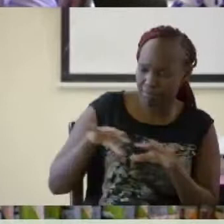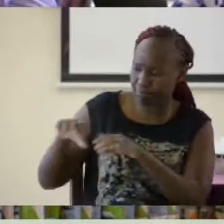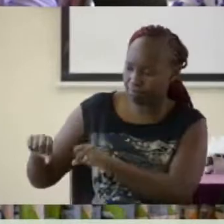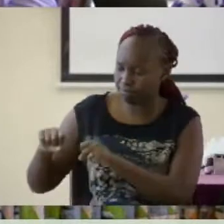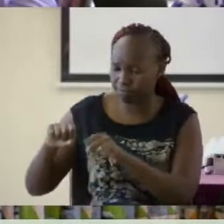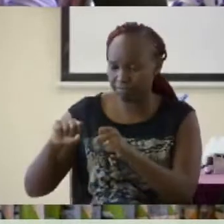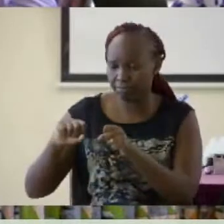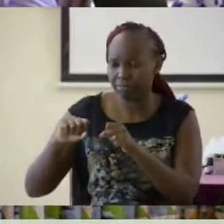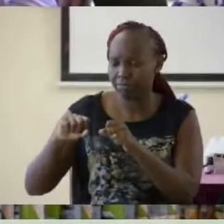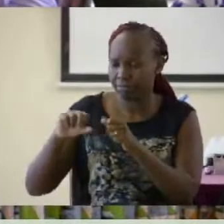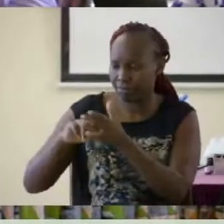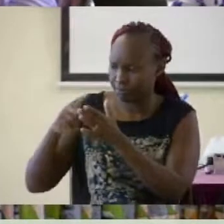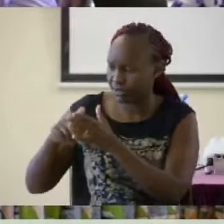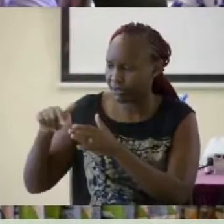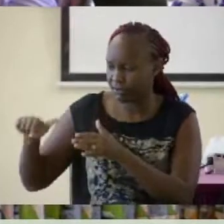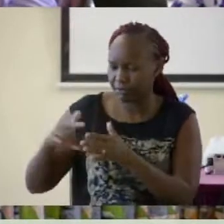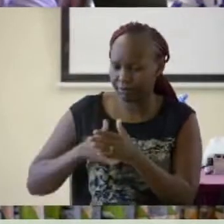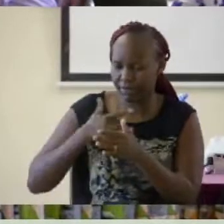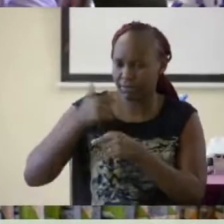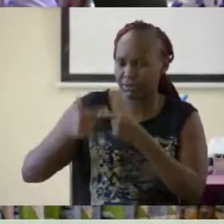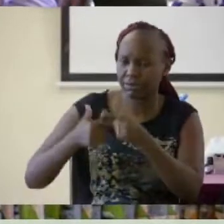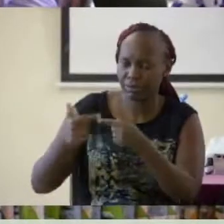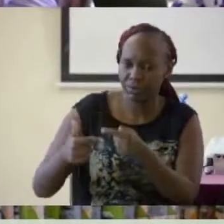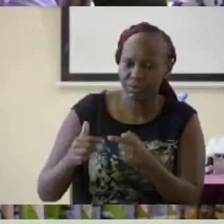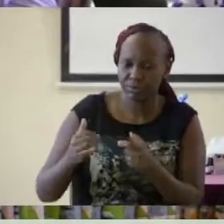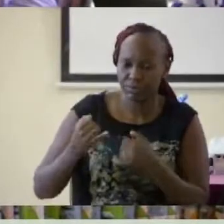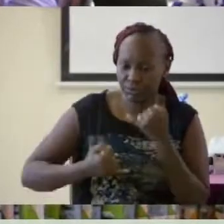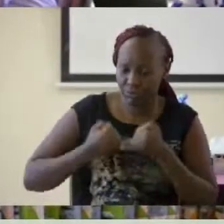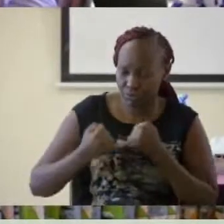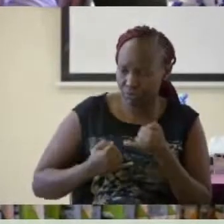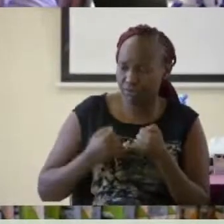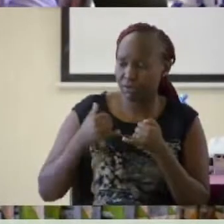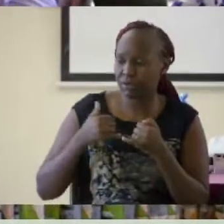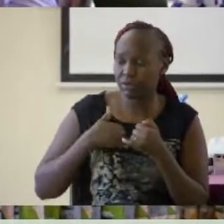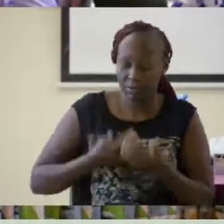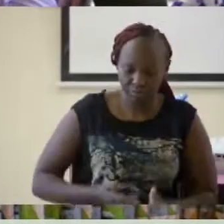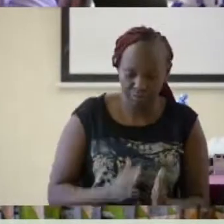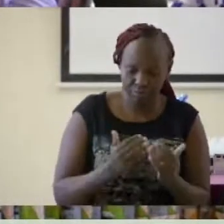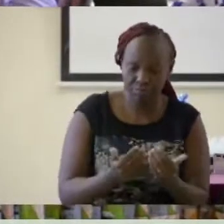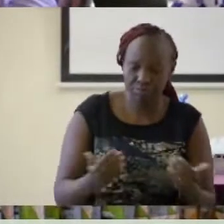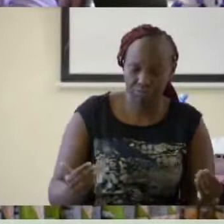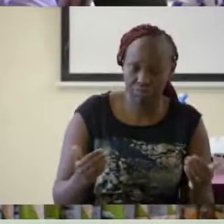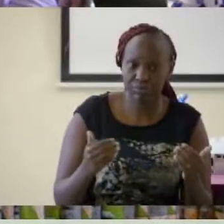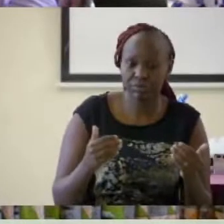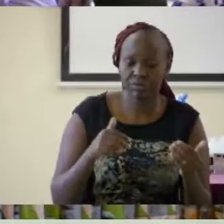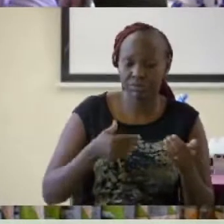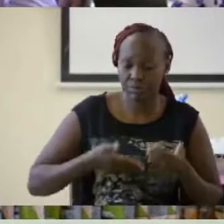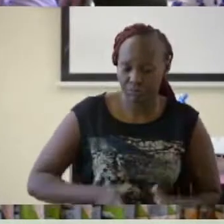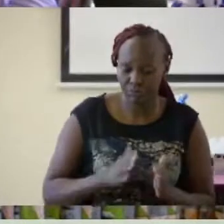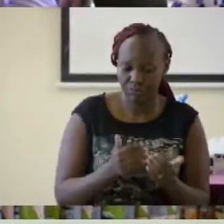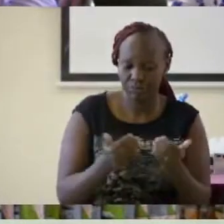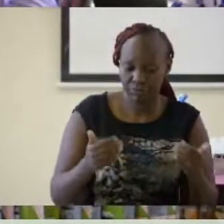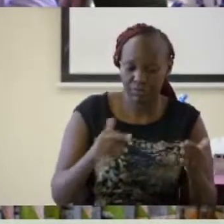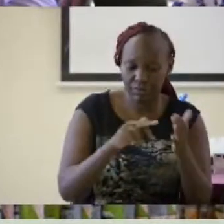brother would come and inherit them, and they would get children. Those children that they would get are children of the dead. They belong